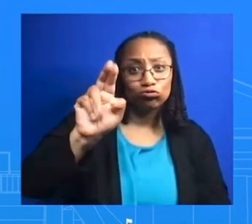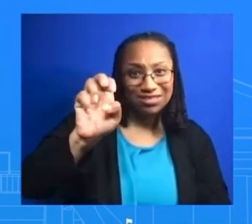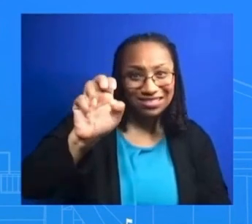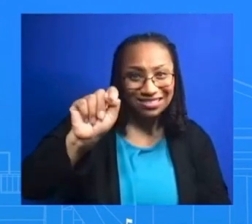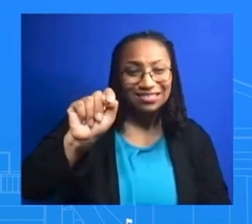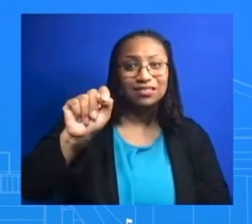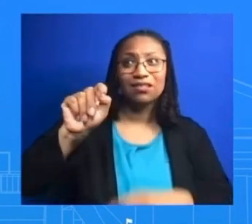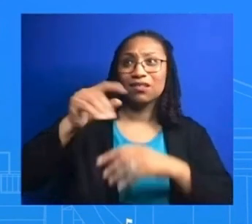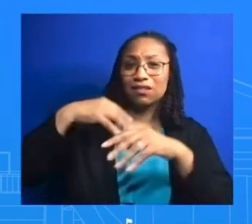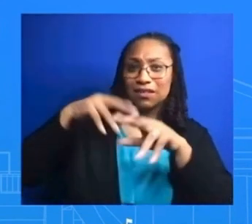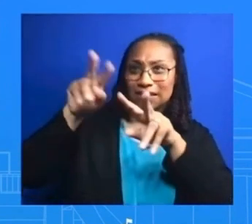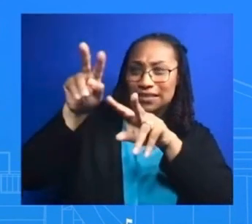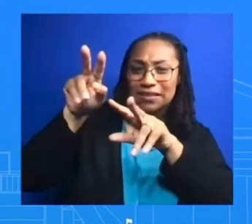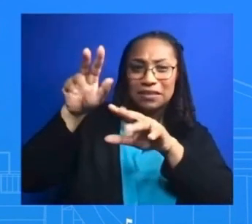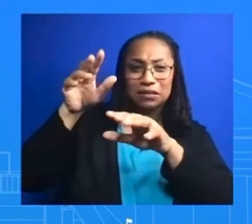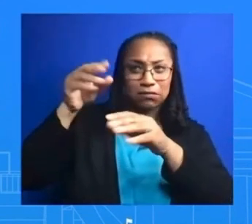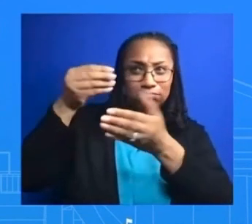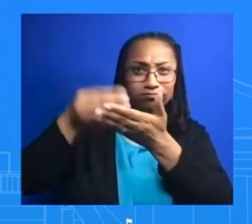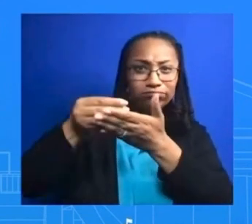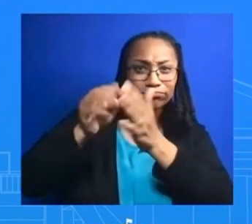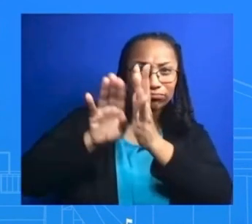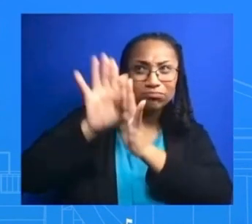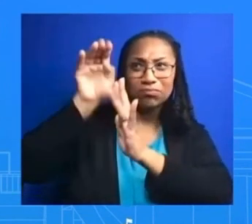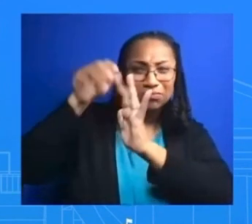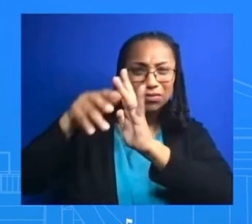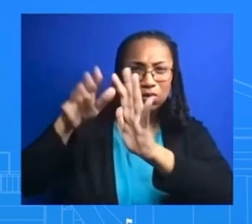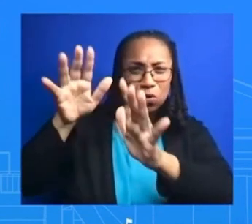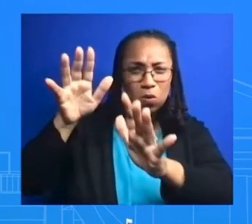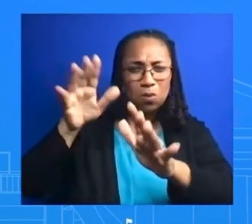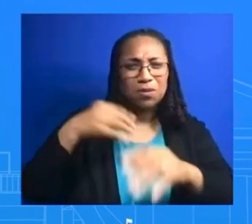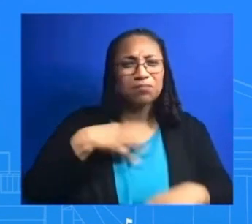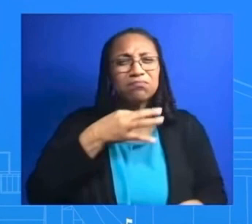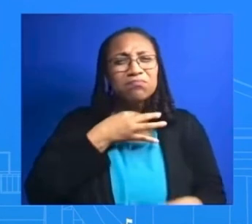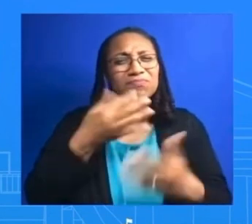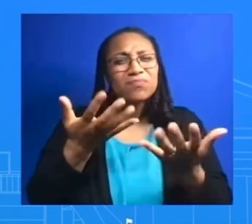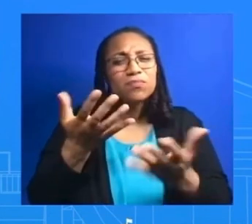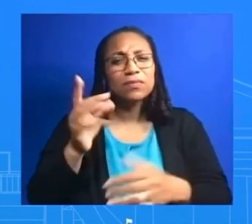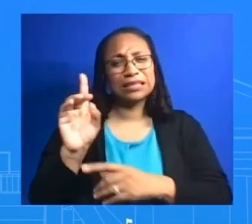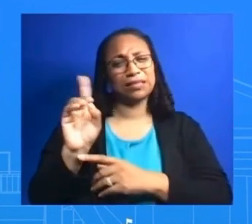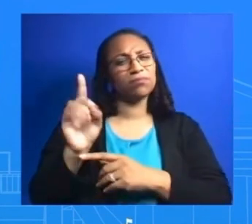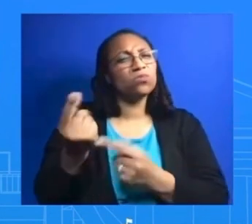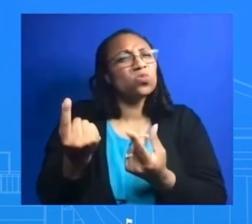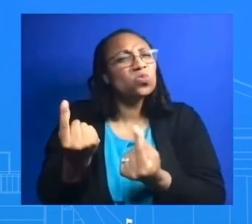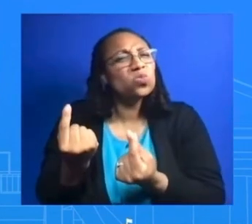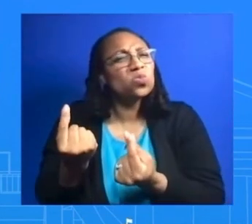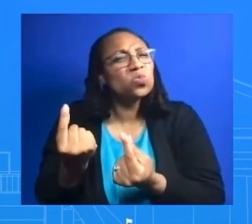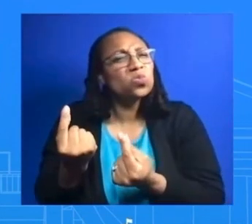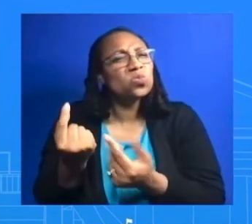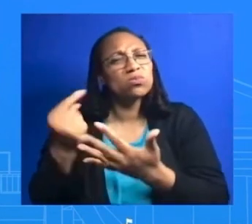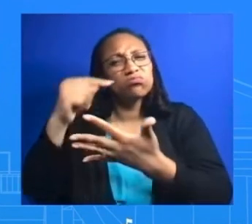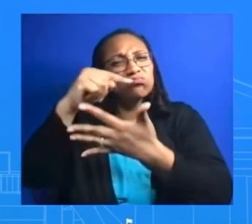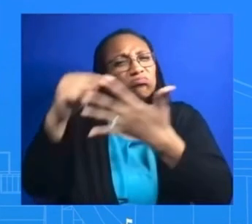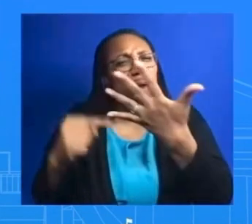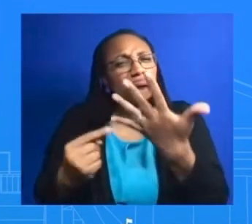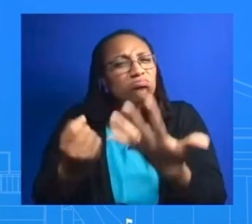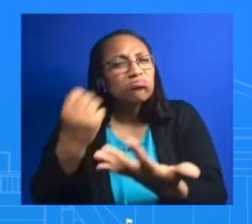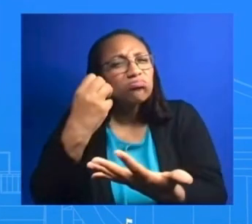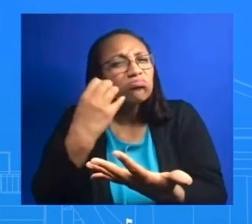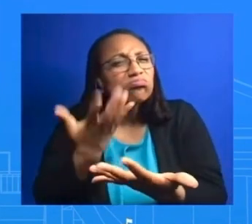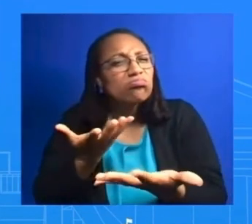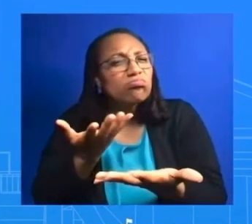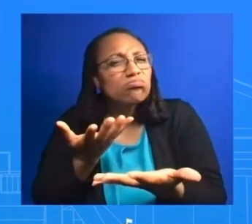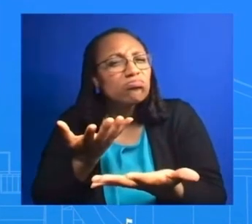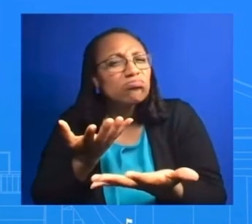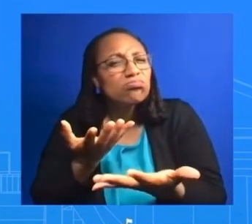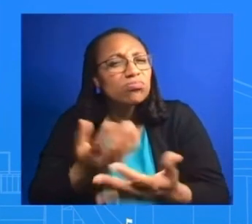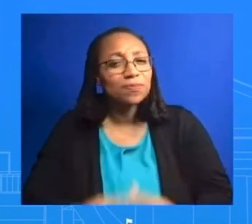What are Democrats willing to do about the runaway cost of education? That really is sure. at the heart of the matter. No, I think it's a real problem. That's one of the reasons why